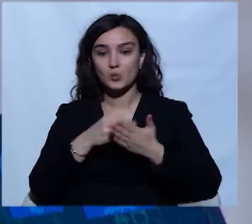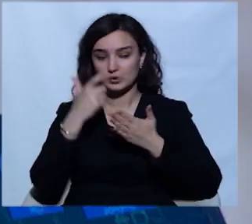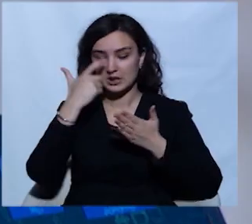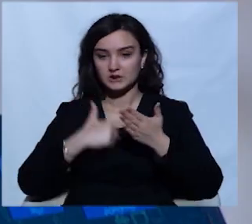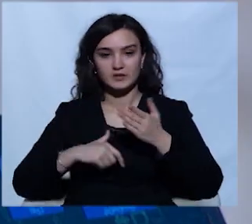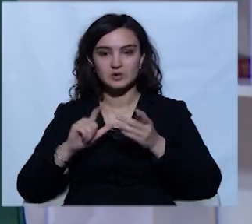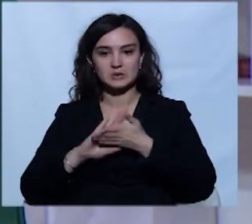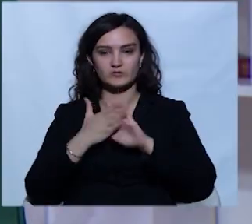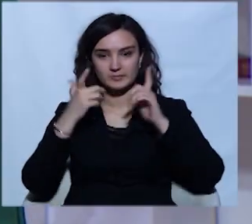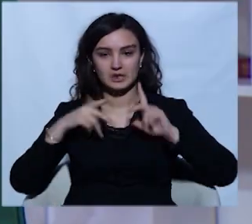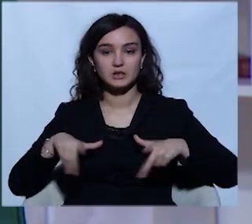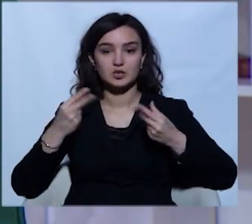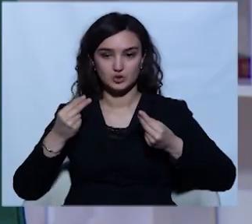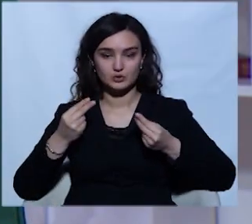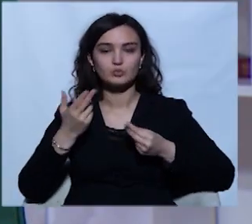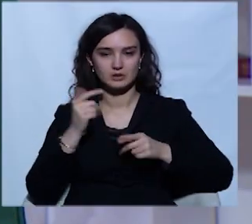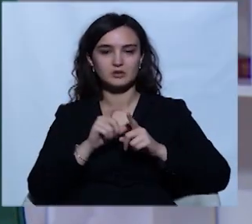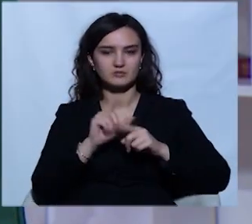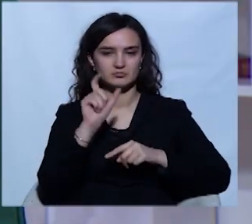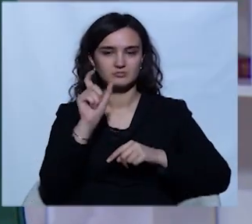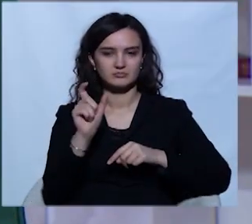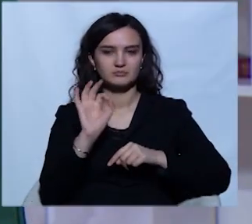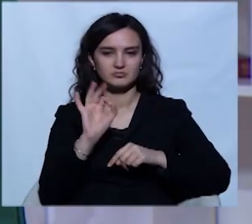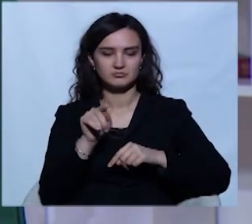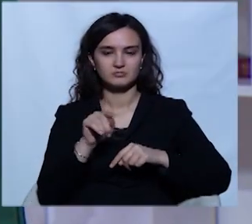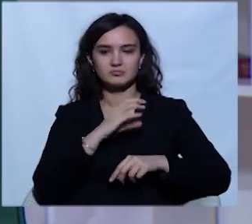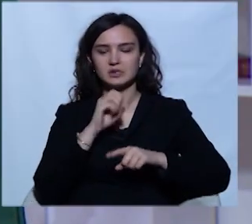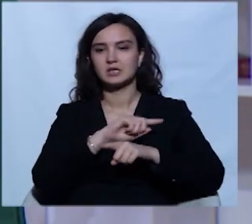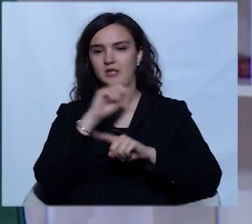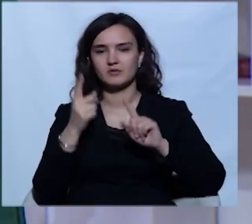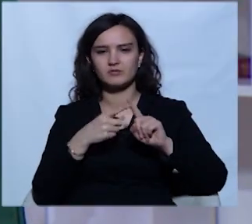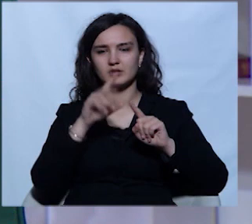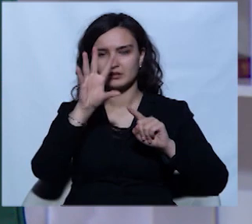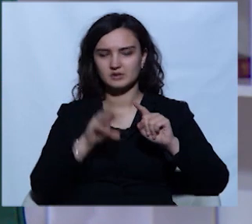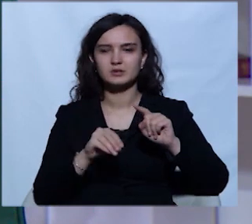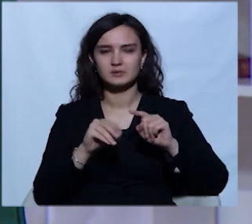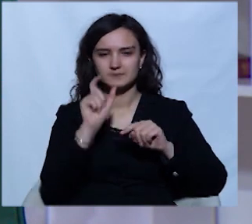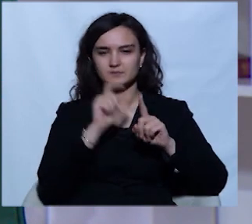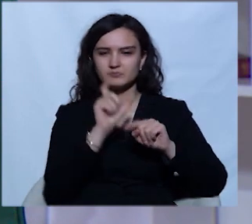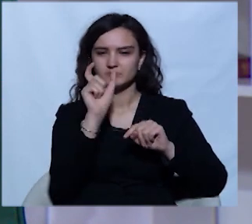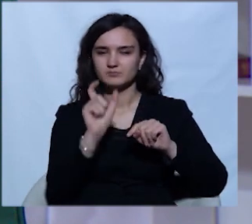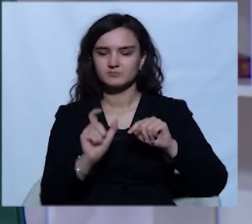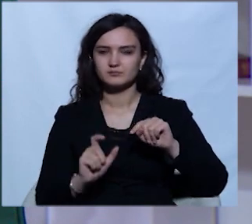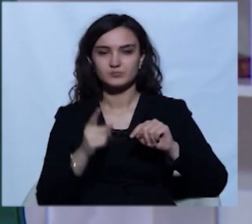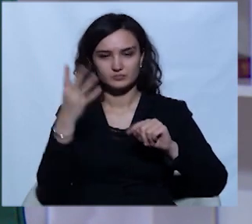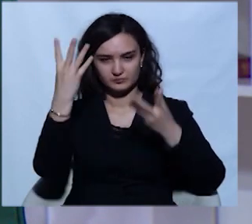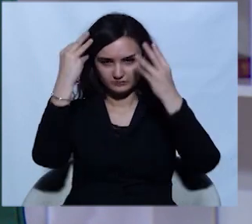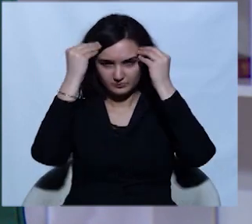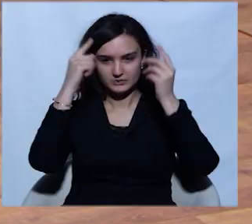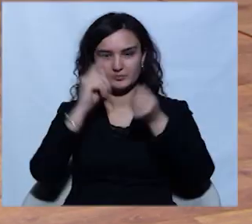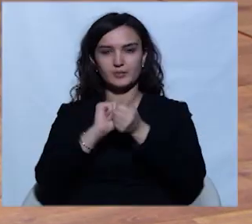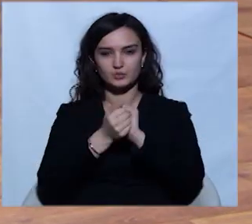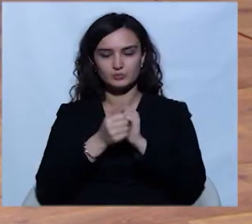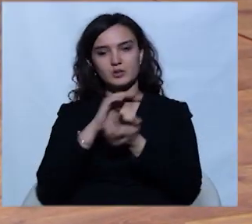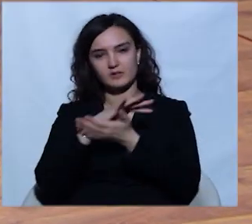of a situation. Yeah, great word. Now, keep all of these vocabulary words in mind as we